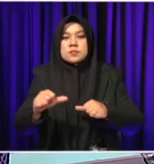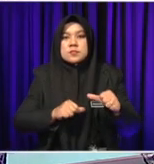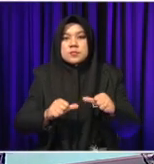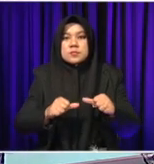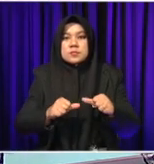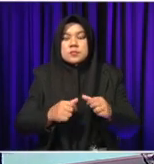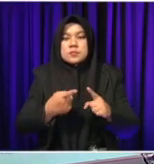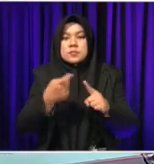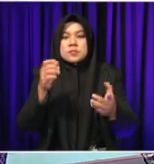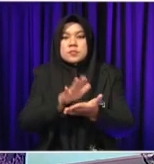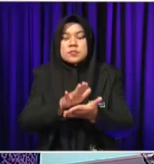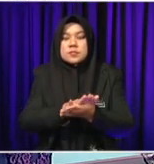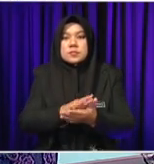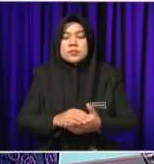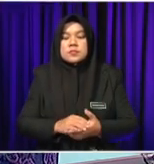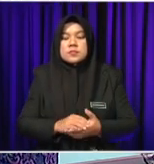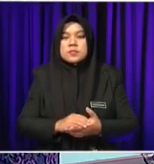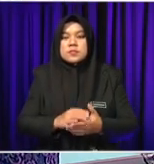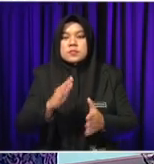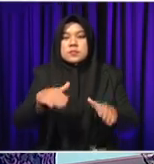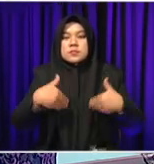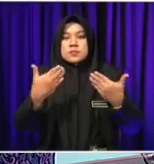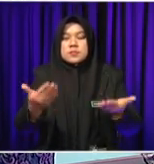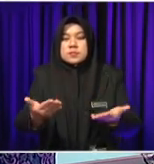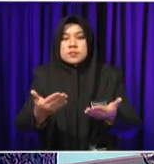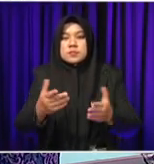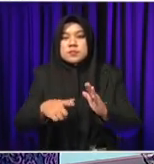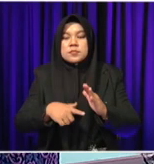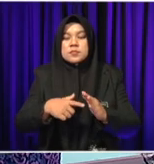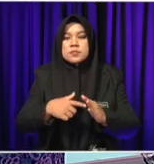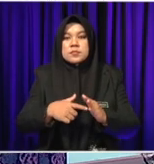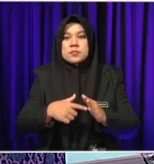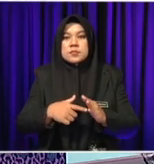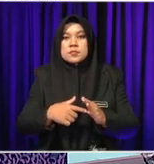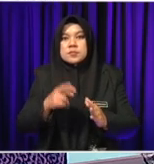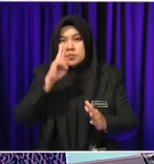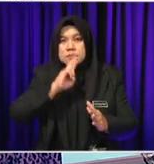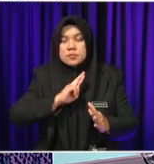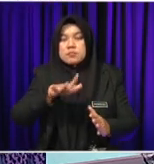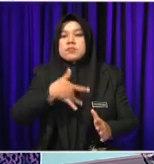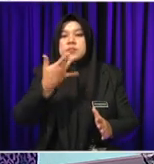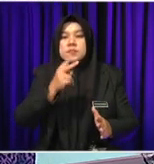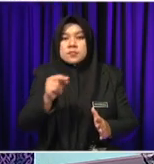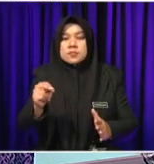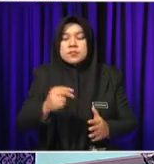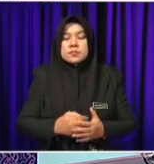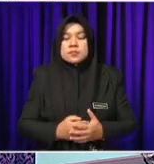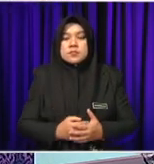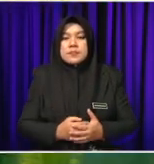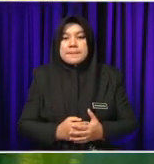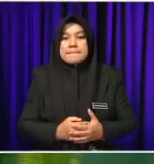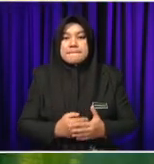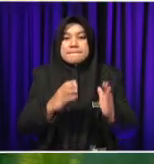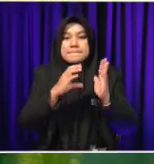school teachers. Right. All right, so now let's go to the next colour then. It will be red. It's about feelings. So let us look at the second